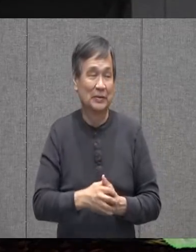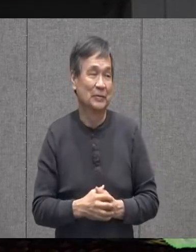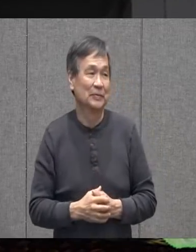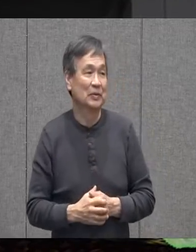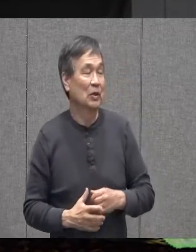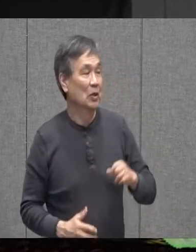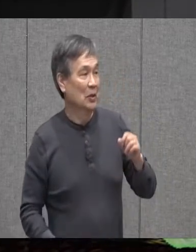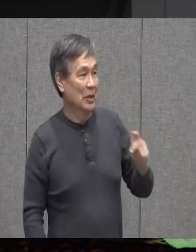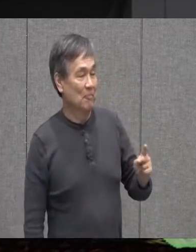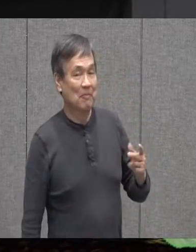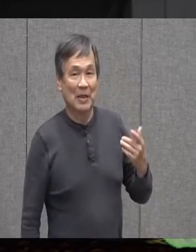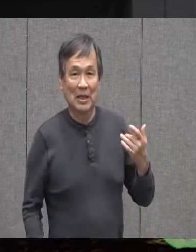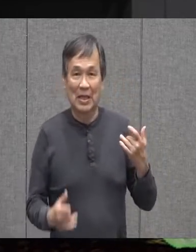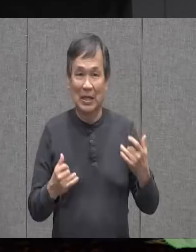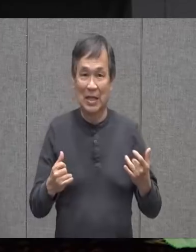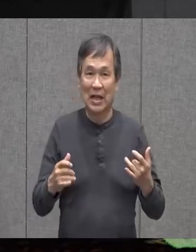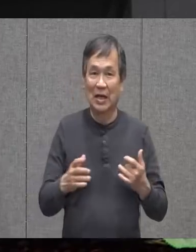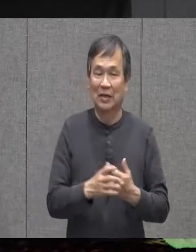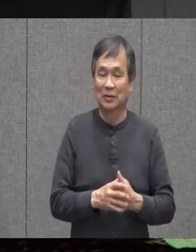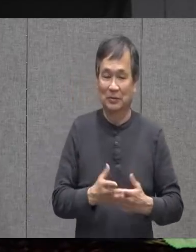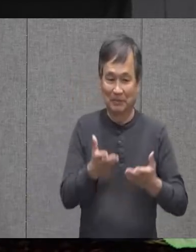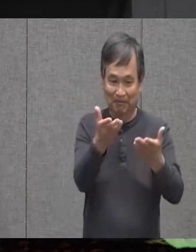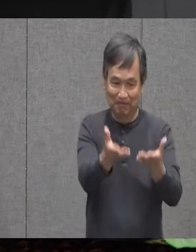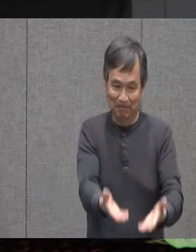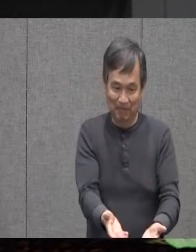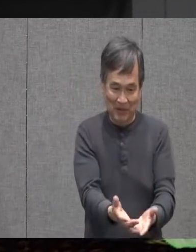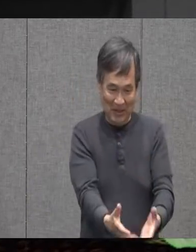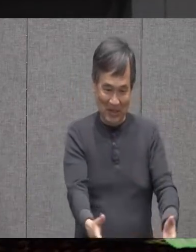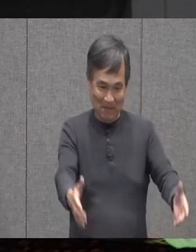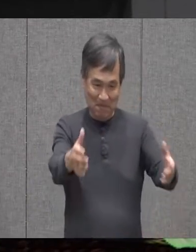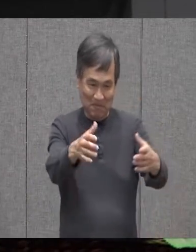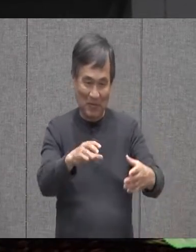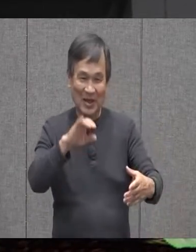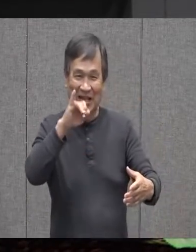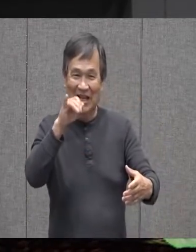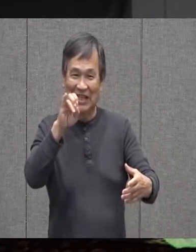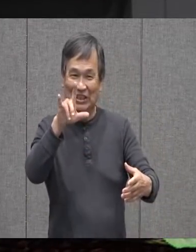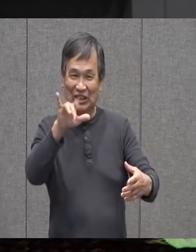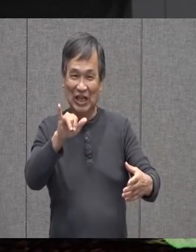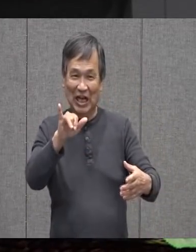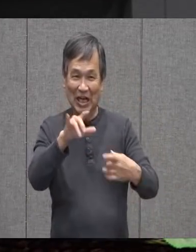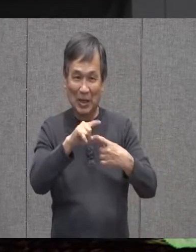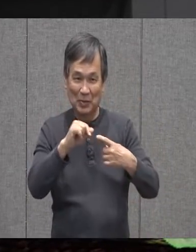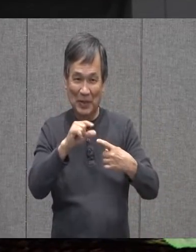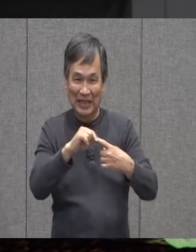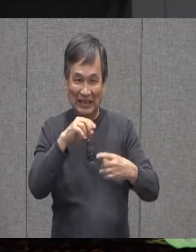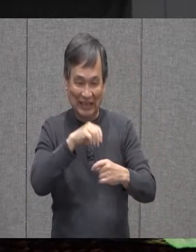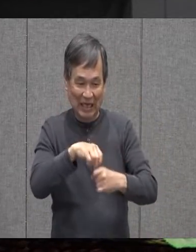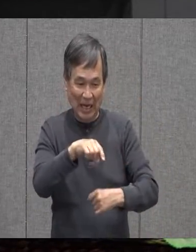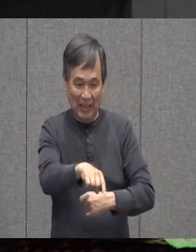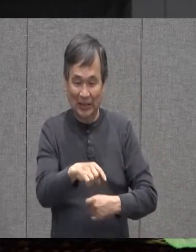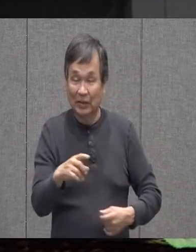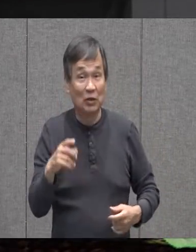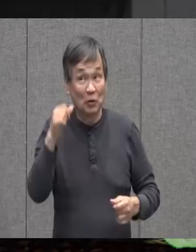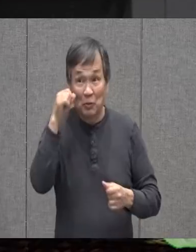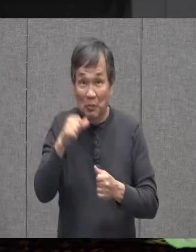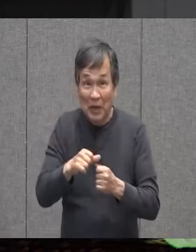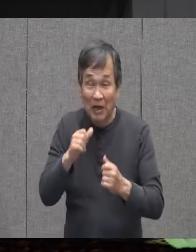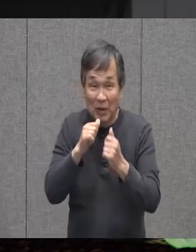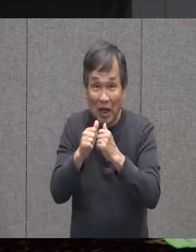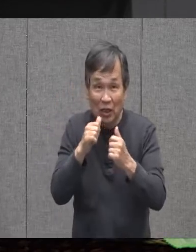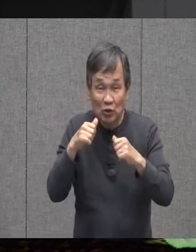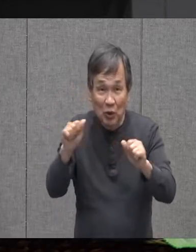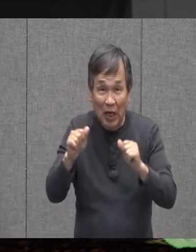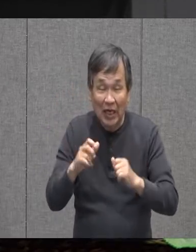Okay, now for the real thing, about how many jelly beans are in the jar. This is the contest, right? Remember they wanted to